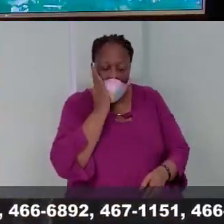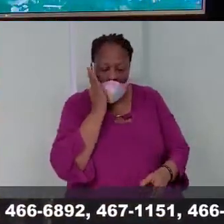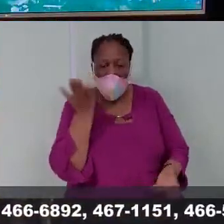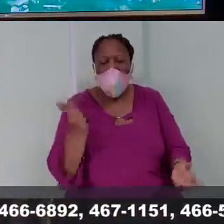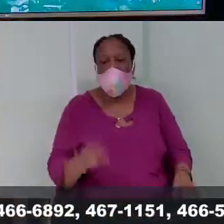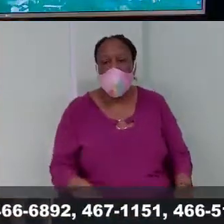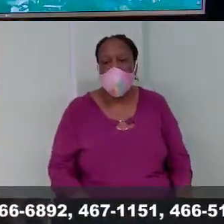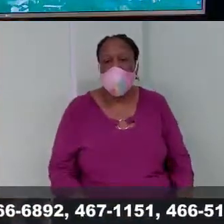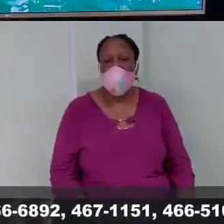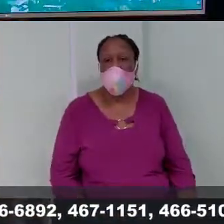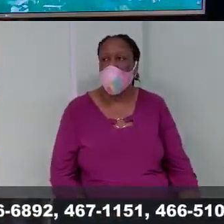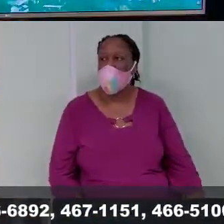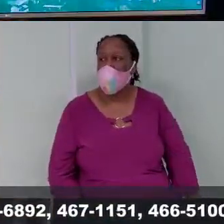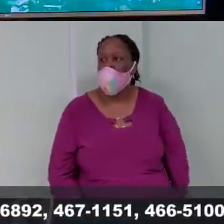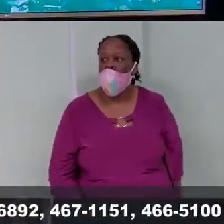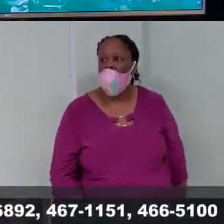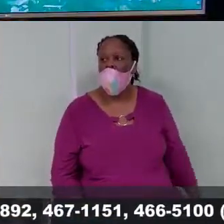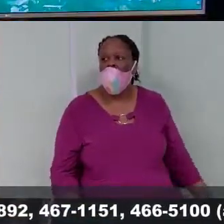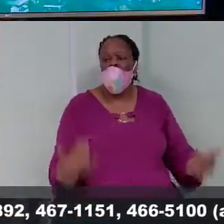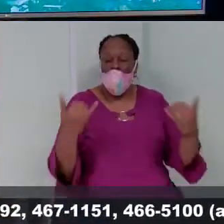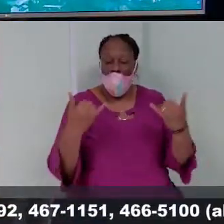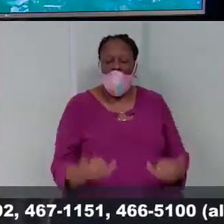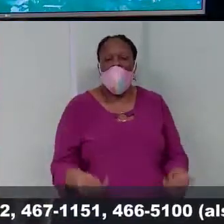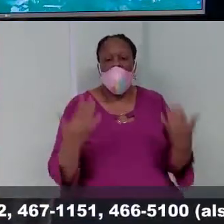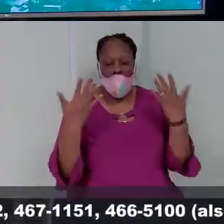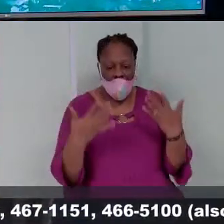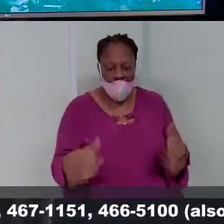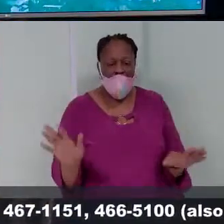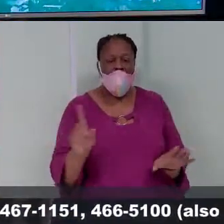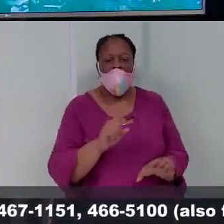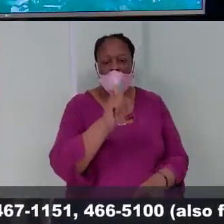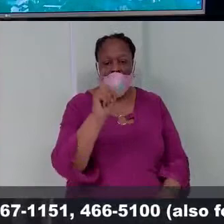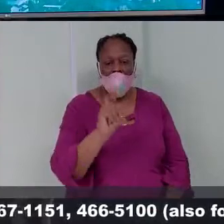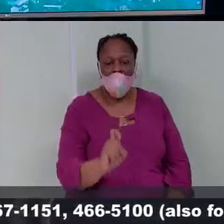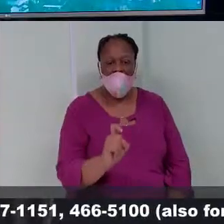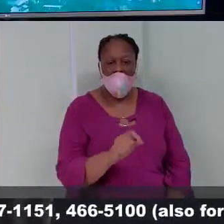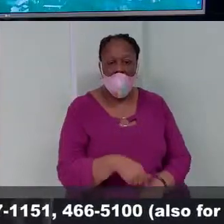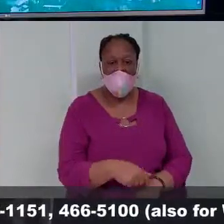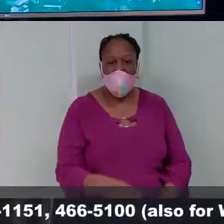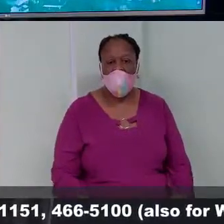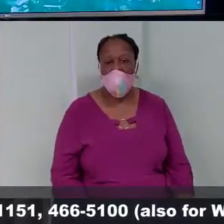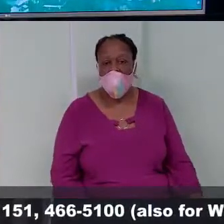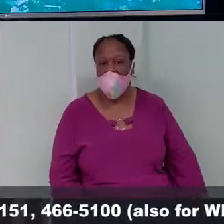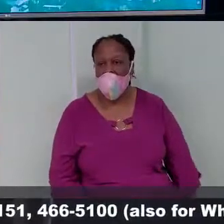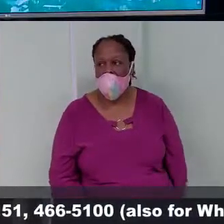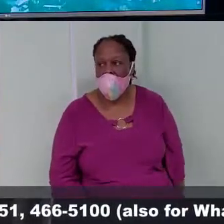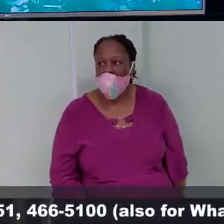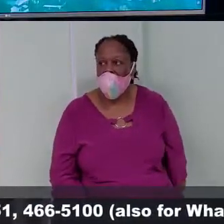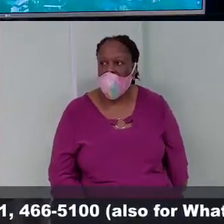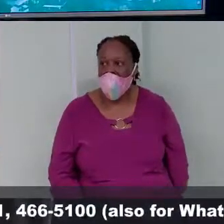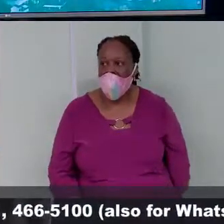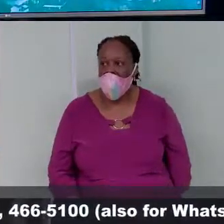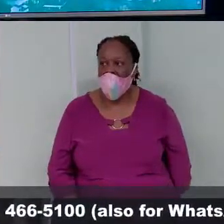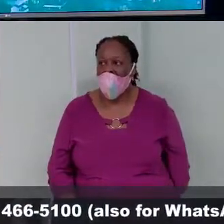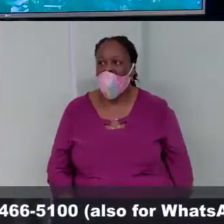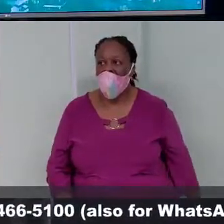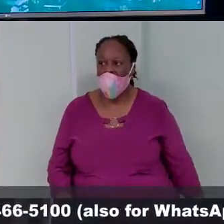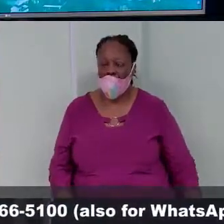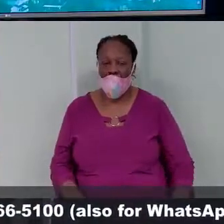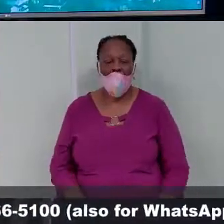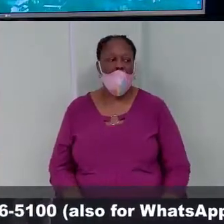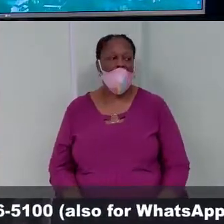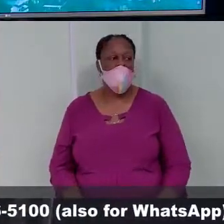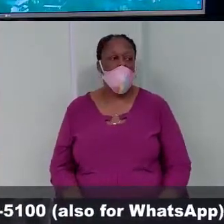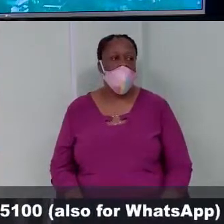Thank you very much, Dr. Laws. And that brings us to the end of our question and answer segment, and also the end of this